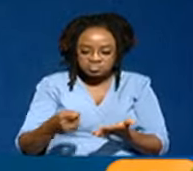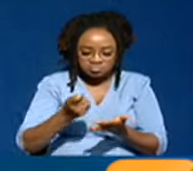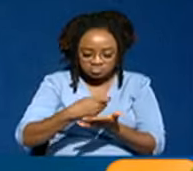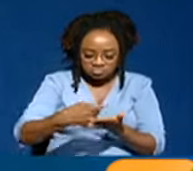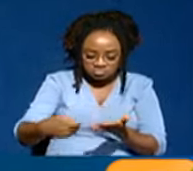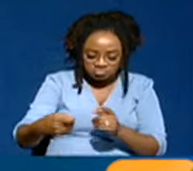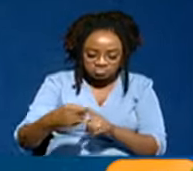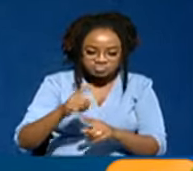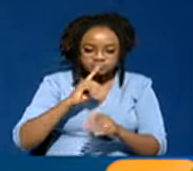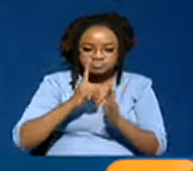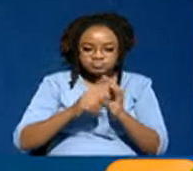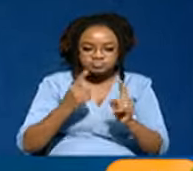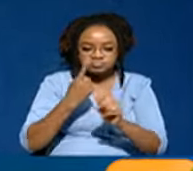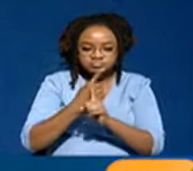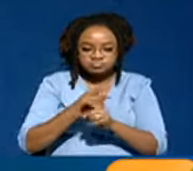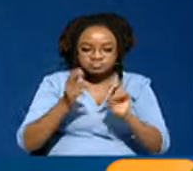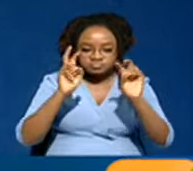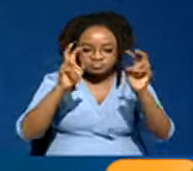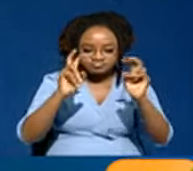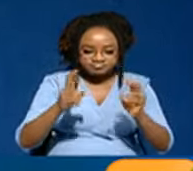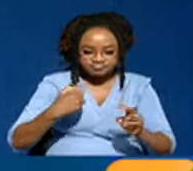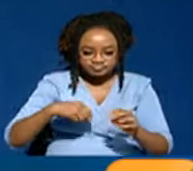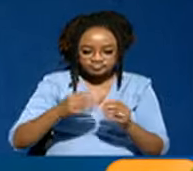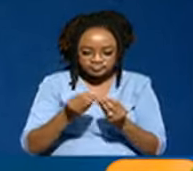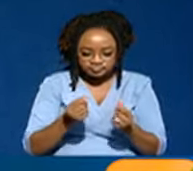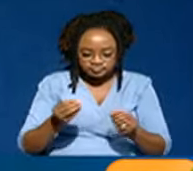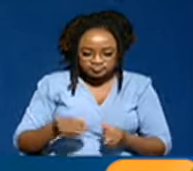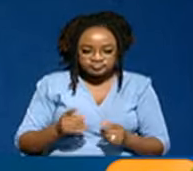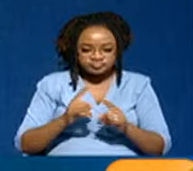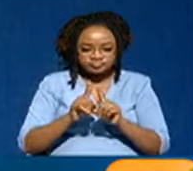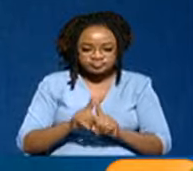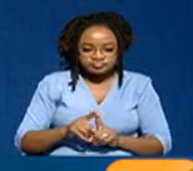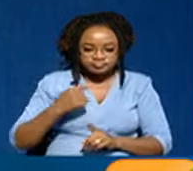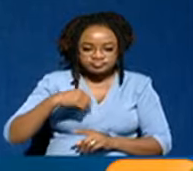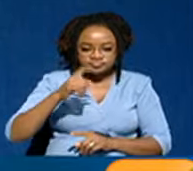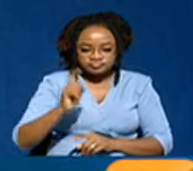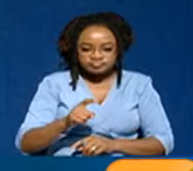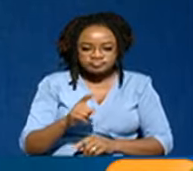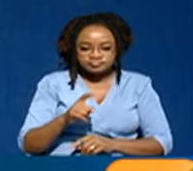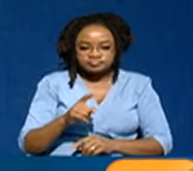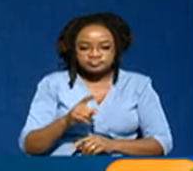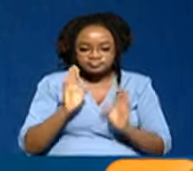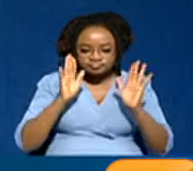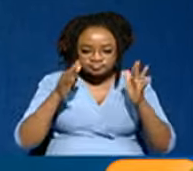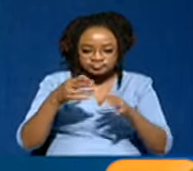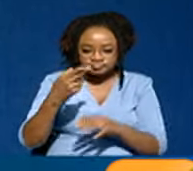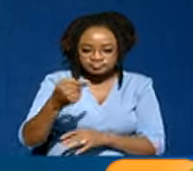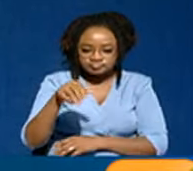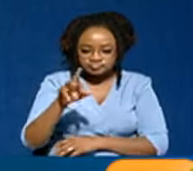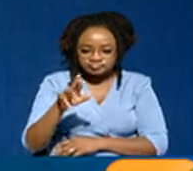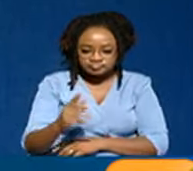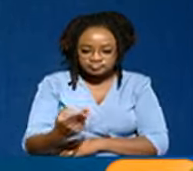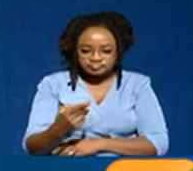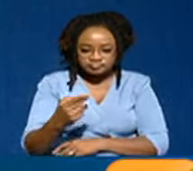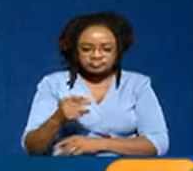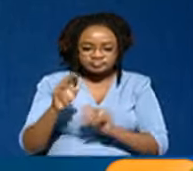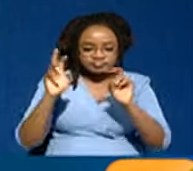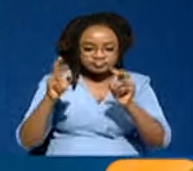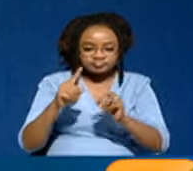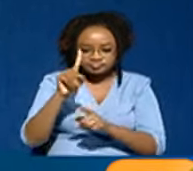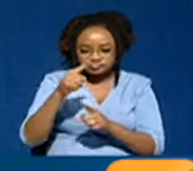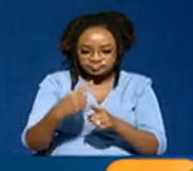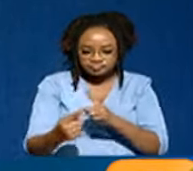as we deal with some of these issues, let us hold on the HRH issue for 1 year. Then, once we have